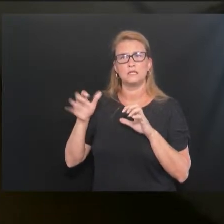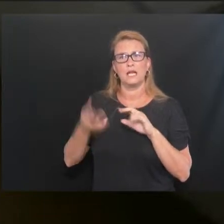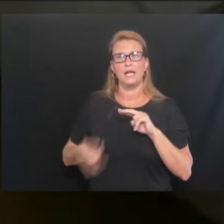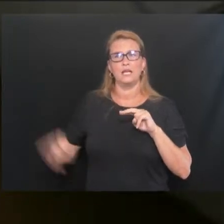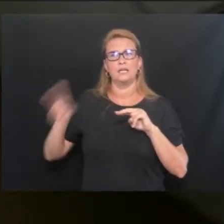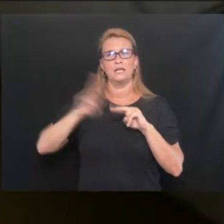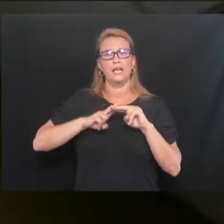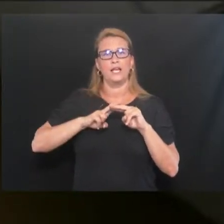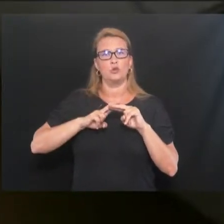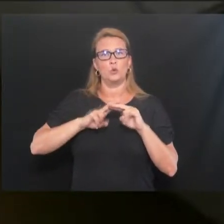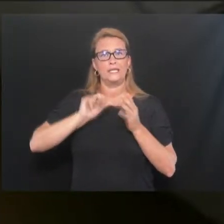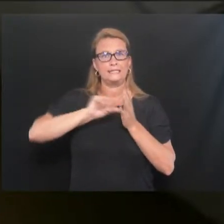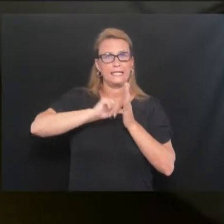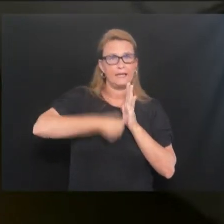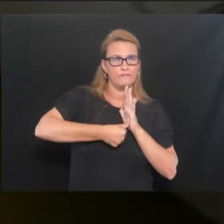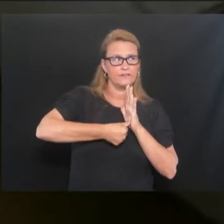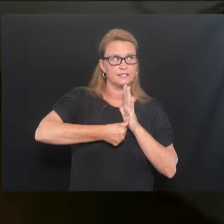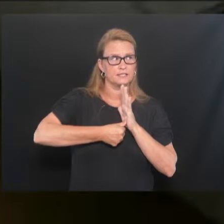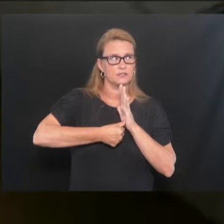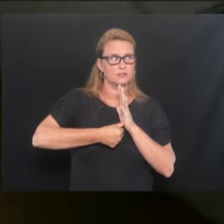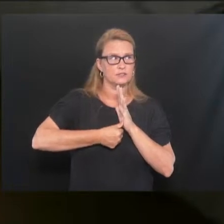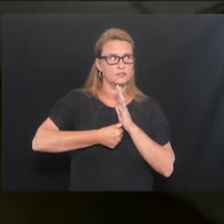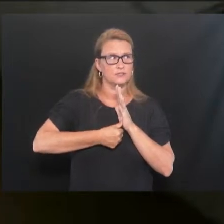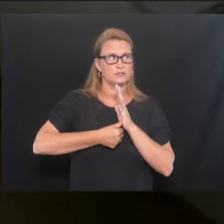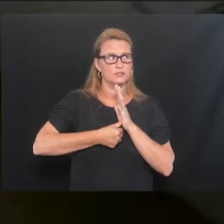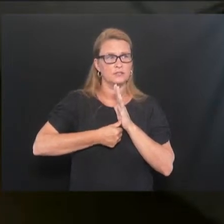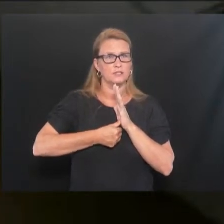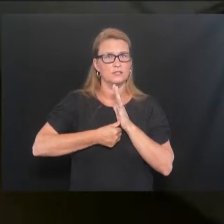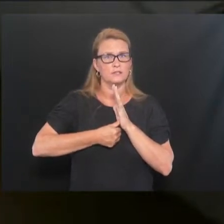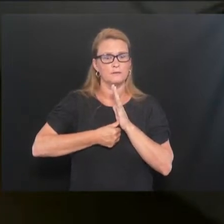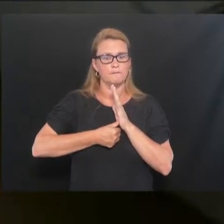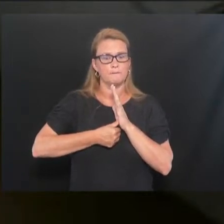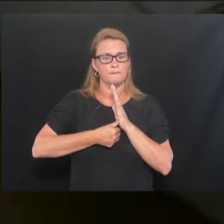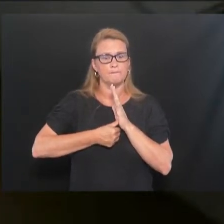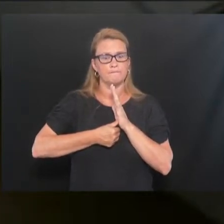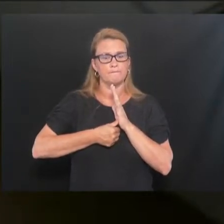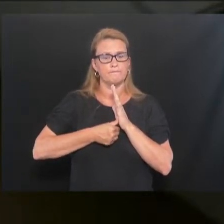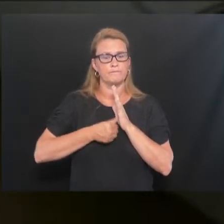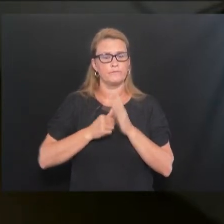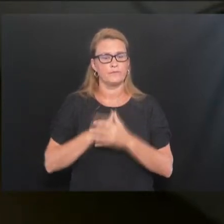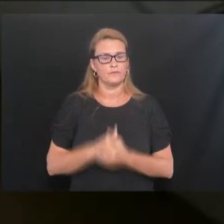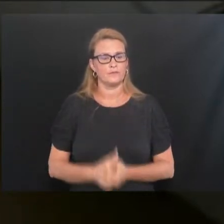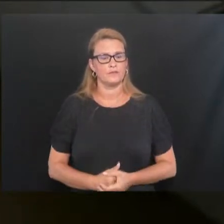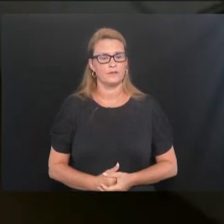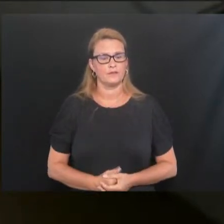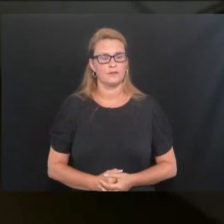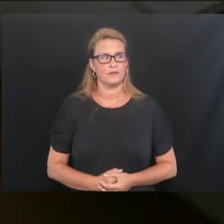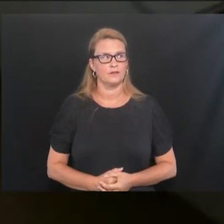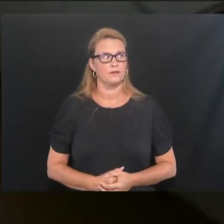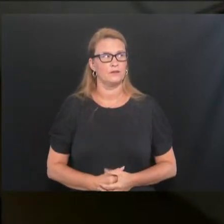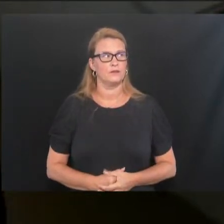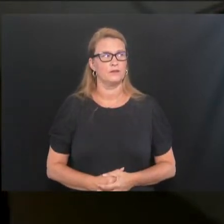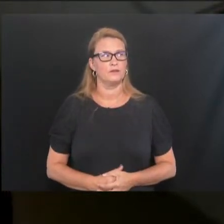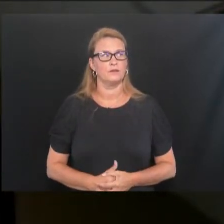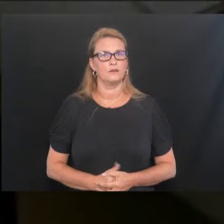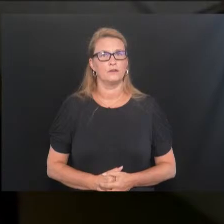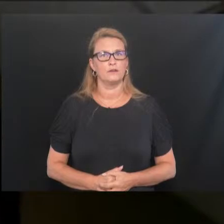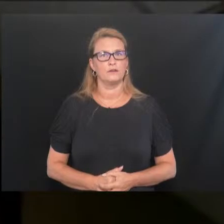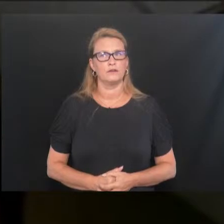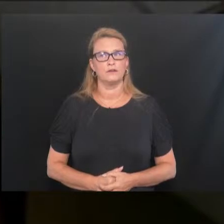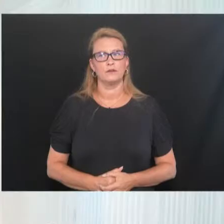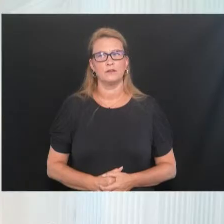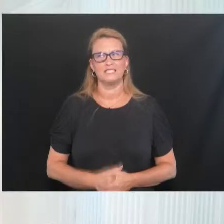increased emphasis? Katie Coyne of the Gazette-Mail in line behind me. I hope you'll give her question some consideration today. Thank you.